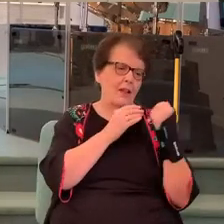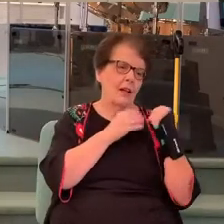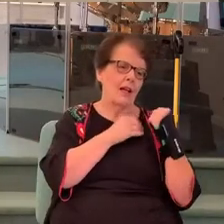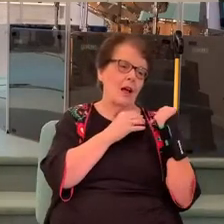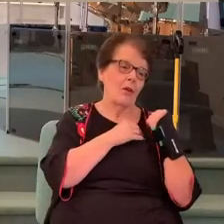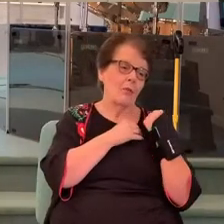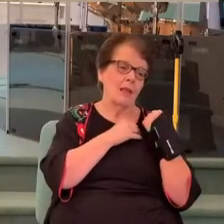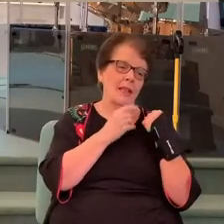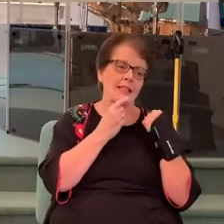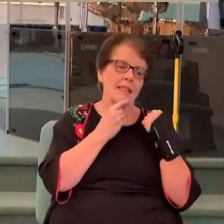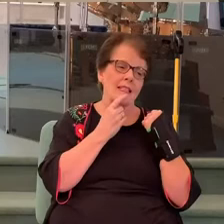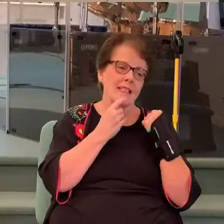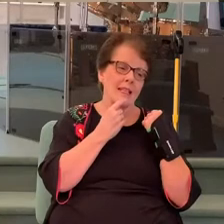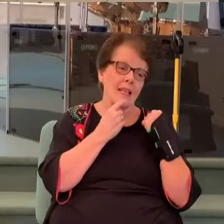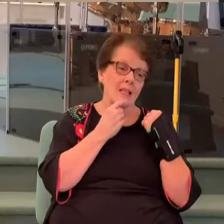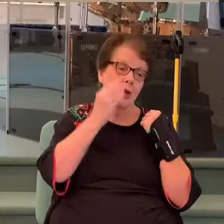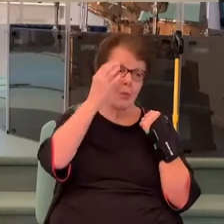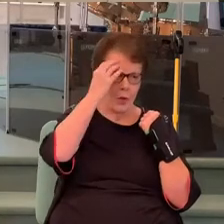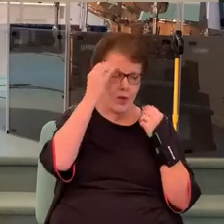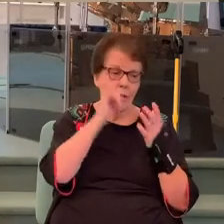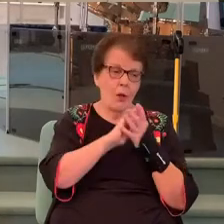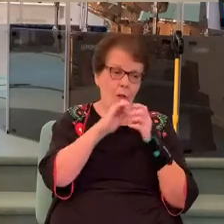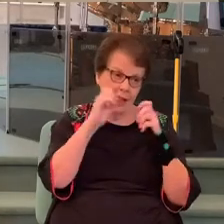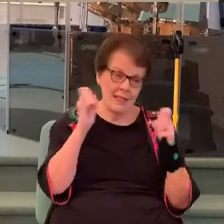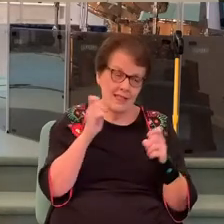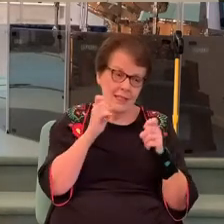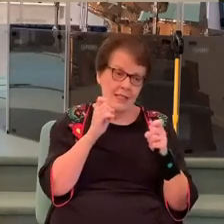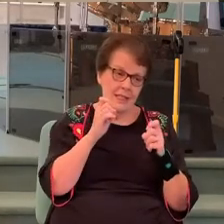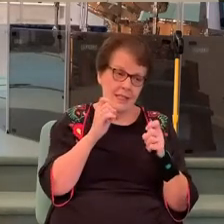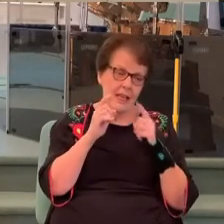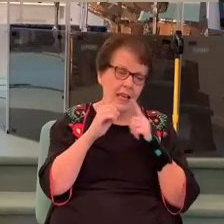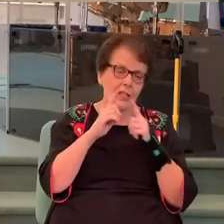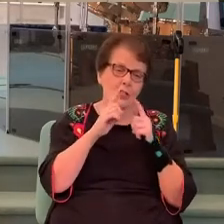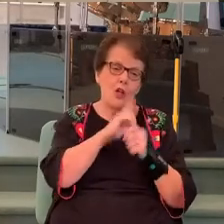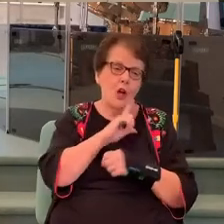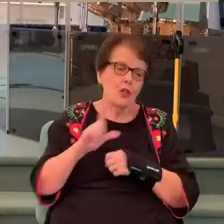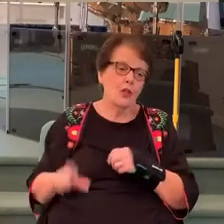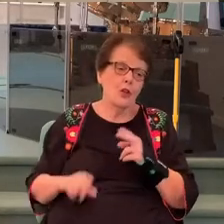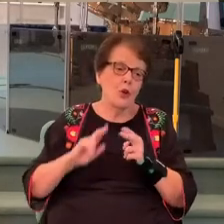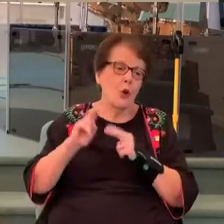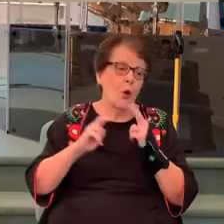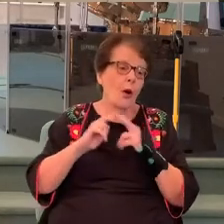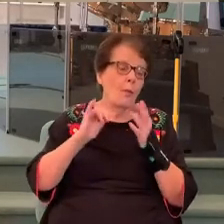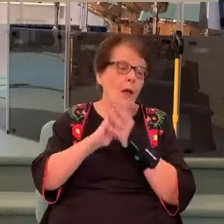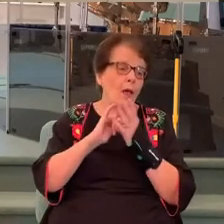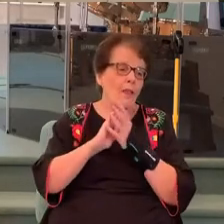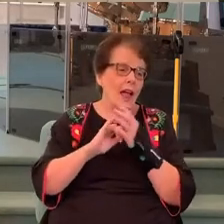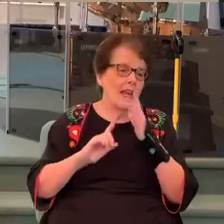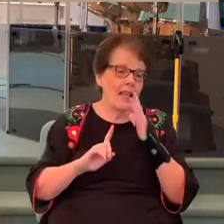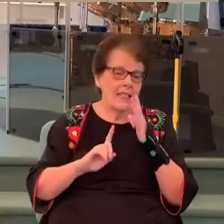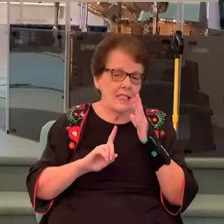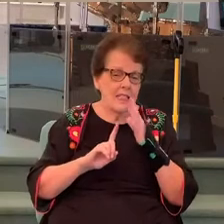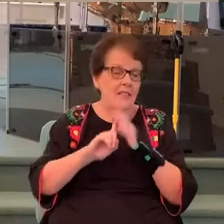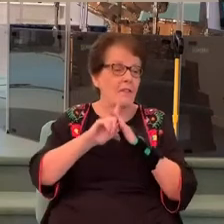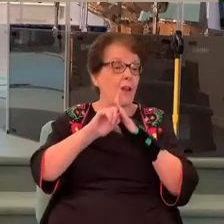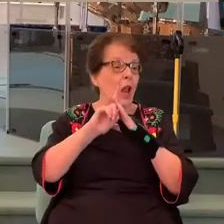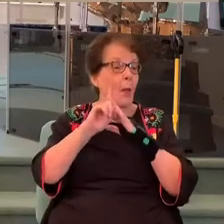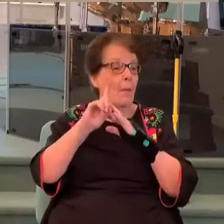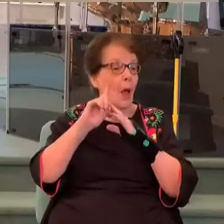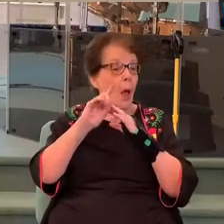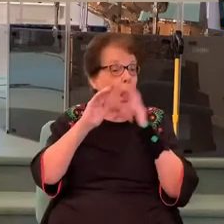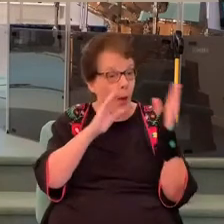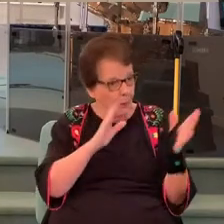and says, we know that's a sin. Let's go to the Lord about it. Let's develop a plan for accountability so that you can walk in holiness